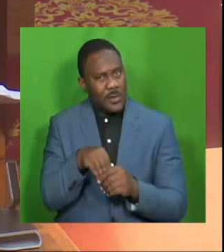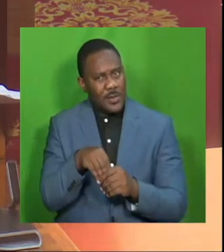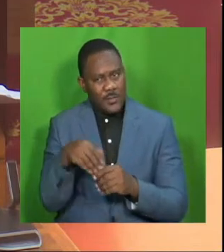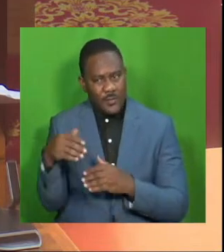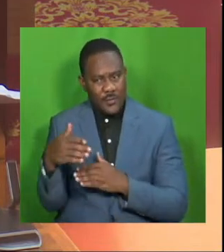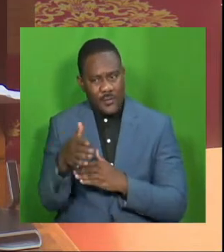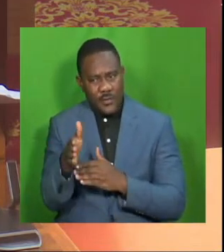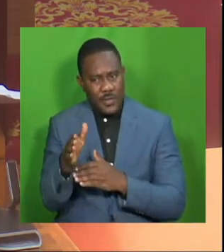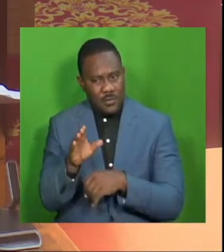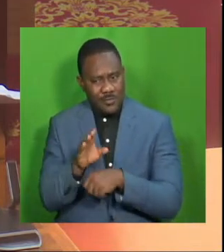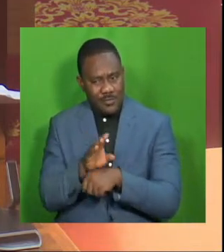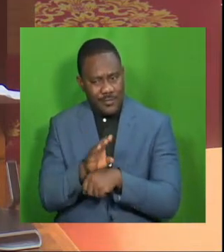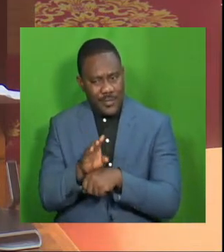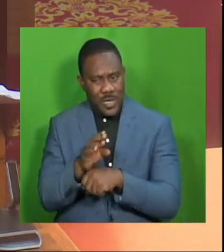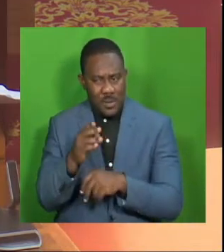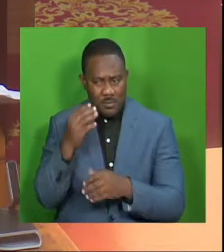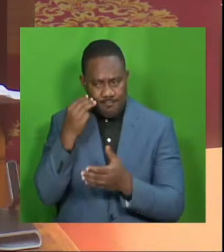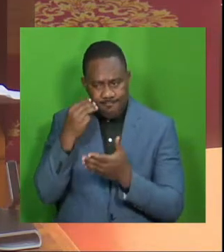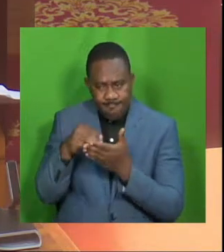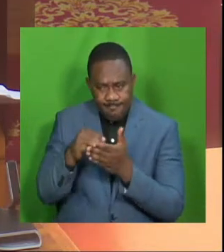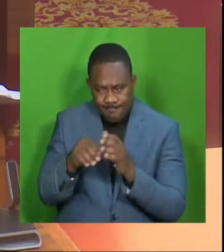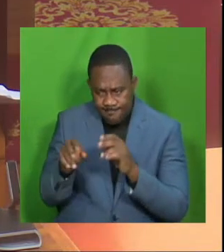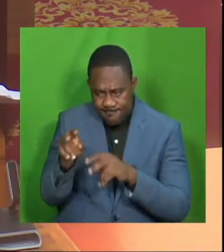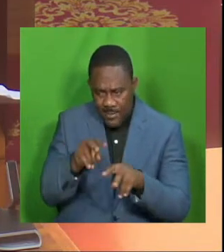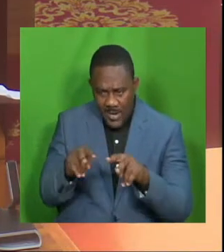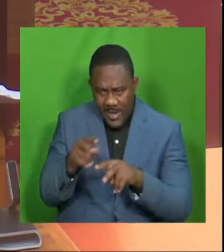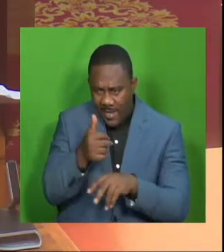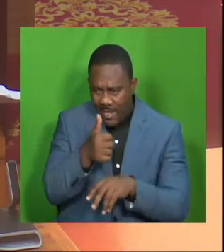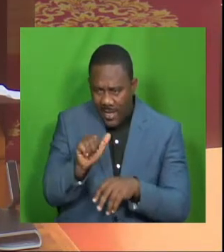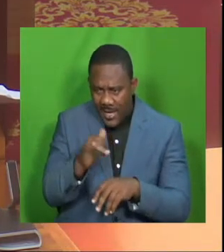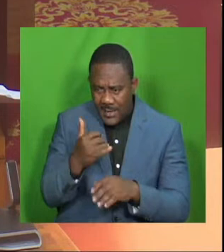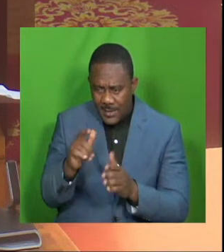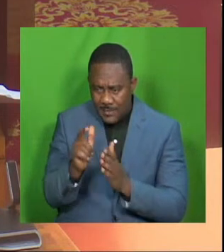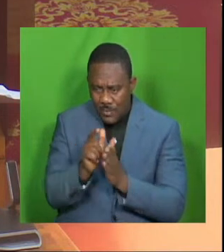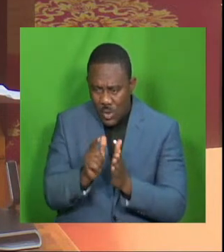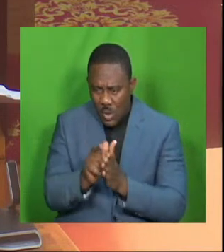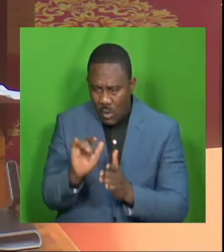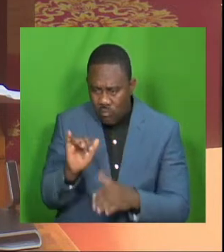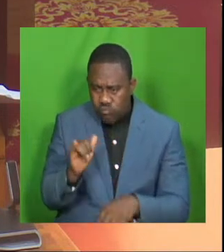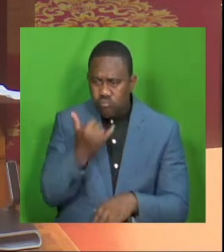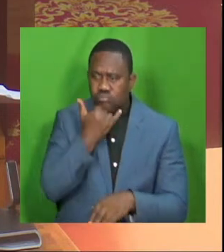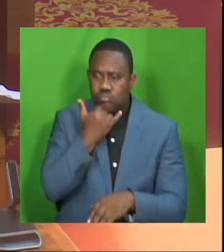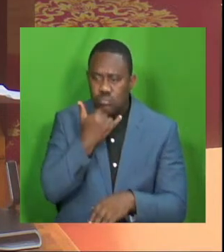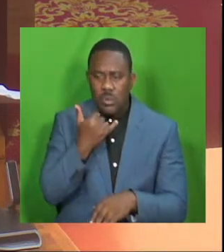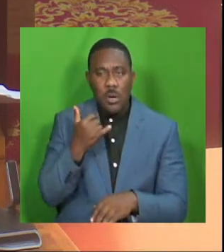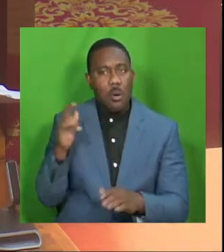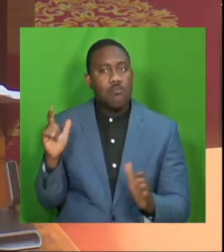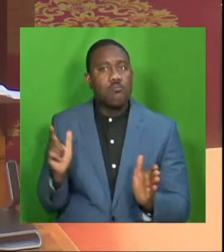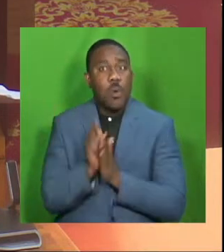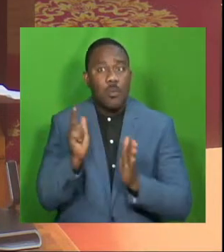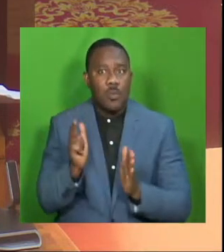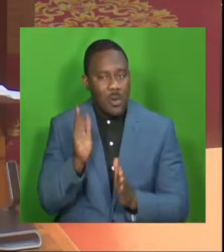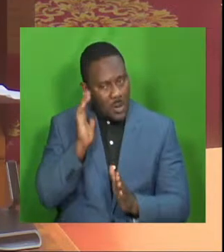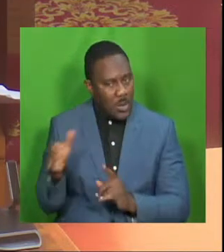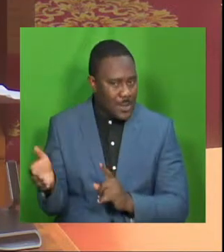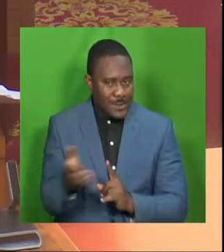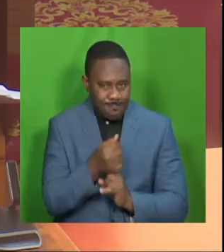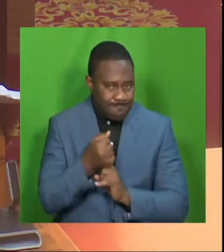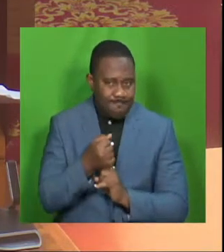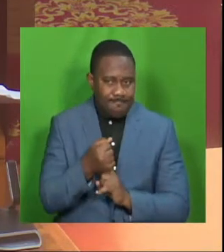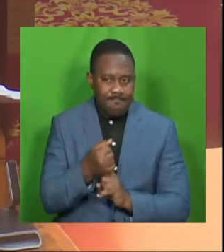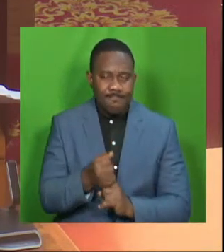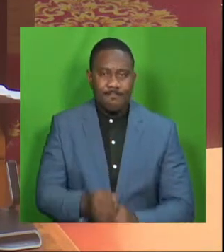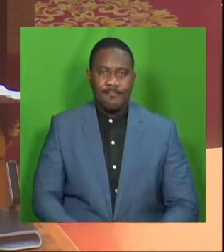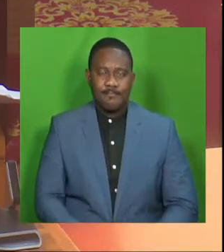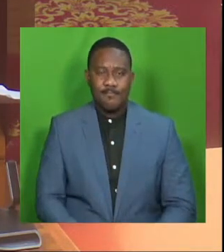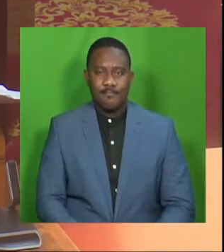monitor and arrest fisheries offenders for prosecution. The report on actions taken by